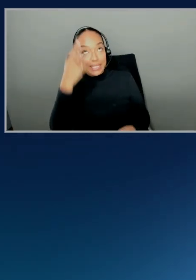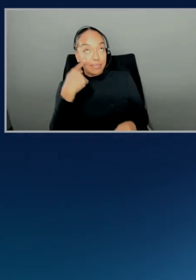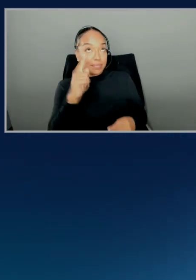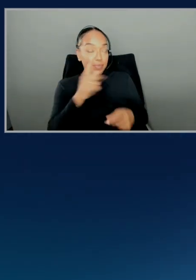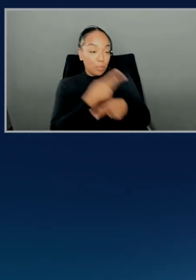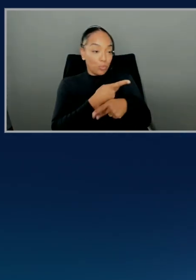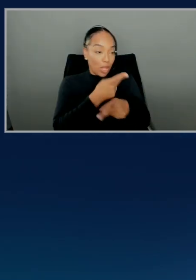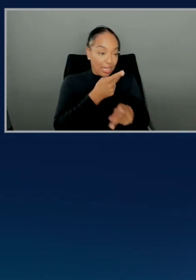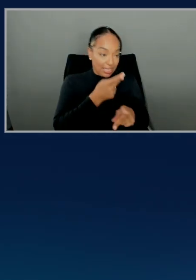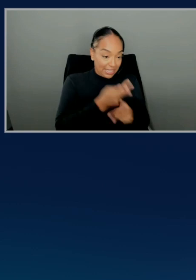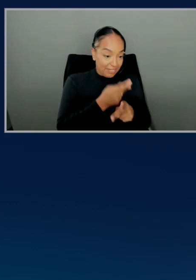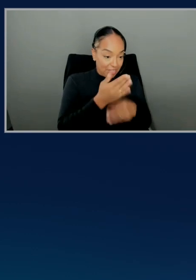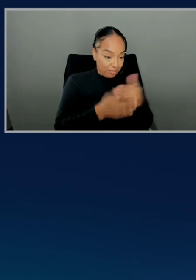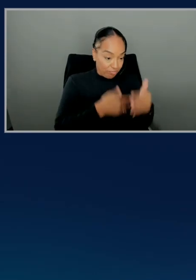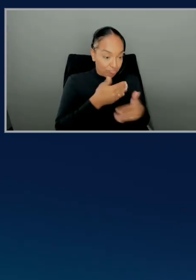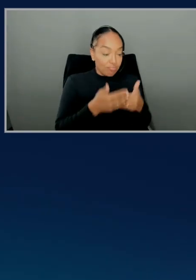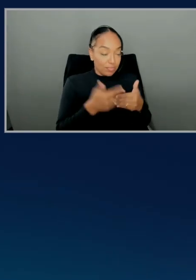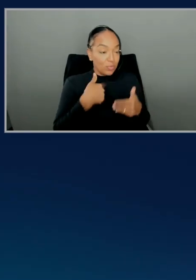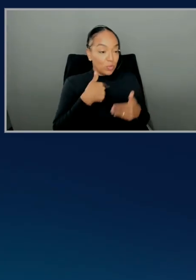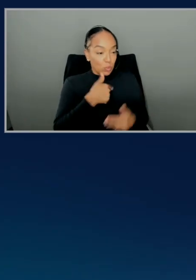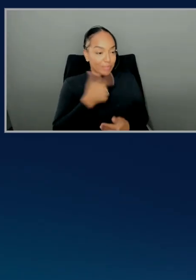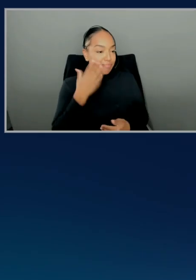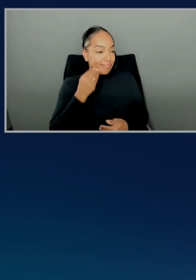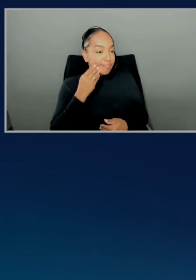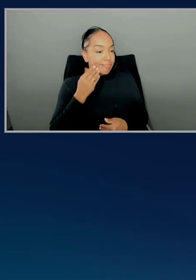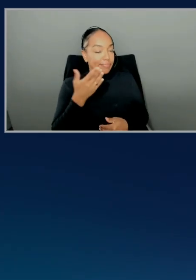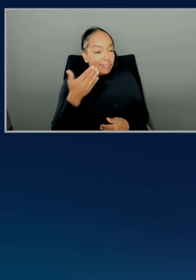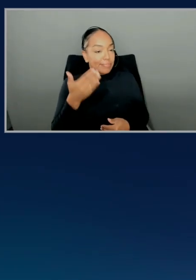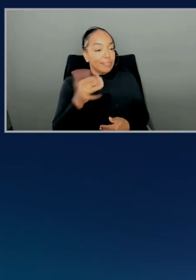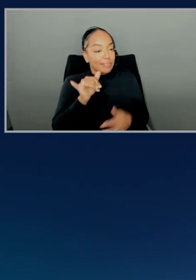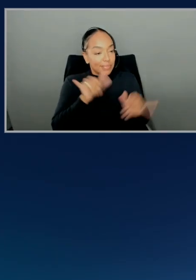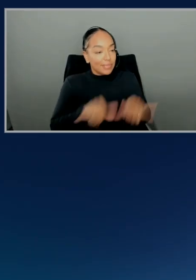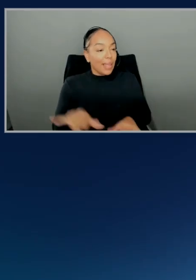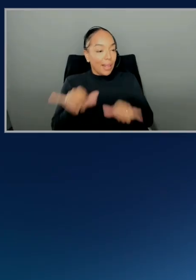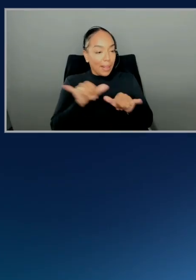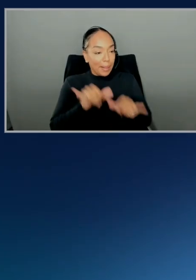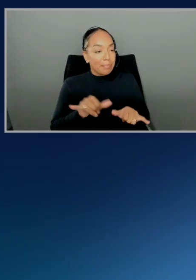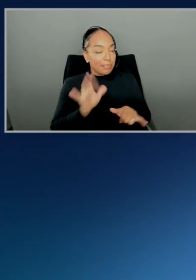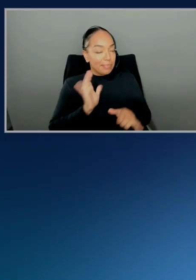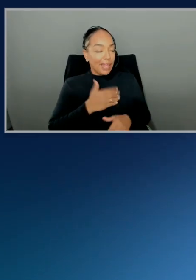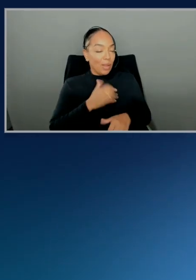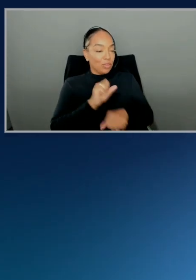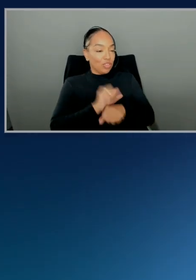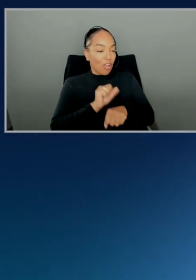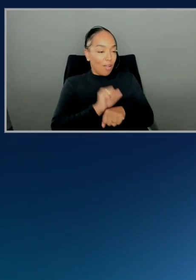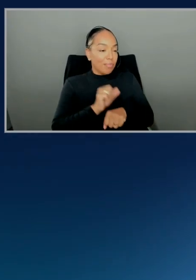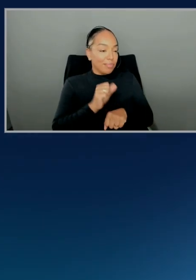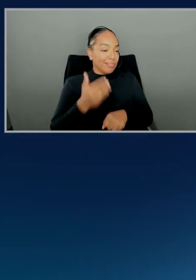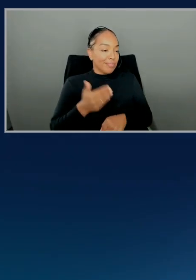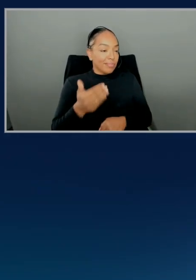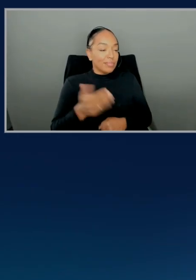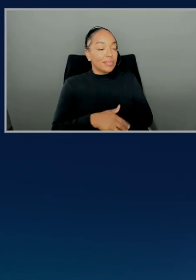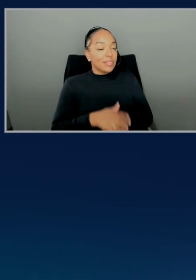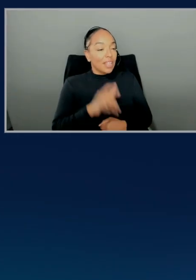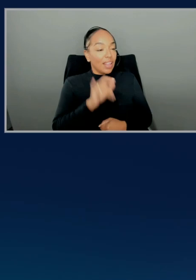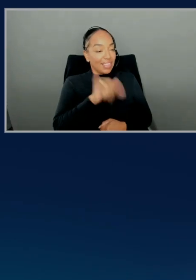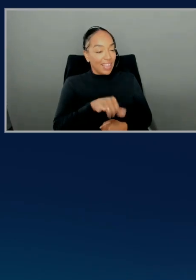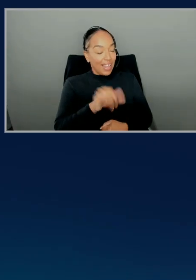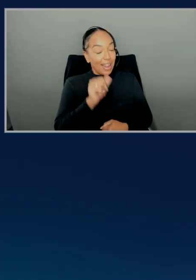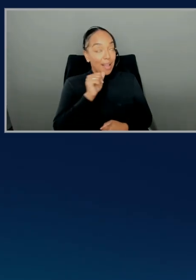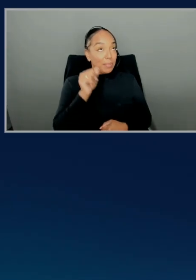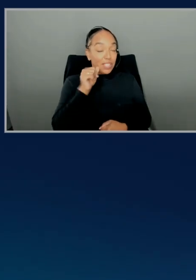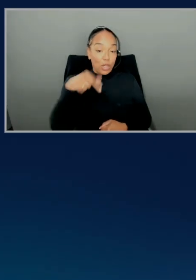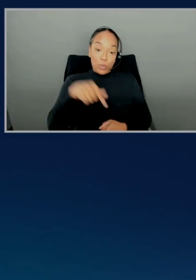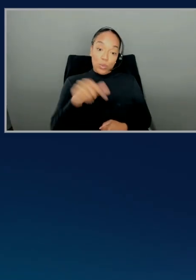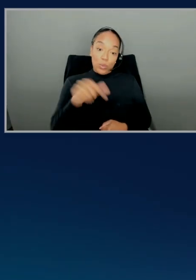all experienced repetition in our jobs, right? Mm-hmm. Is that at the heart of what Amazon Q Apps is really trying to set